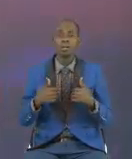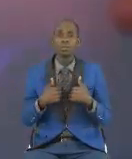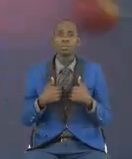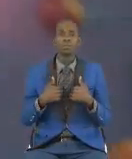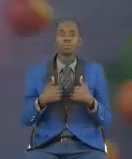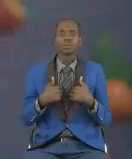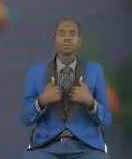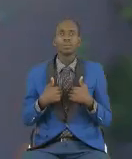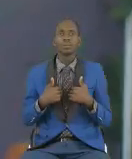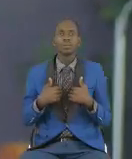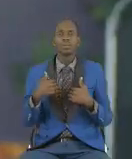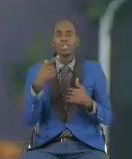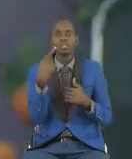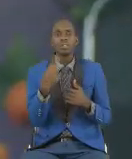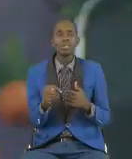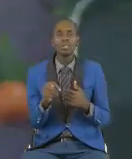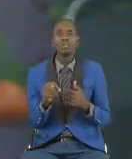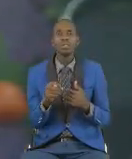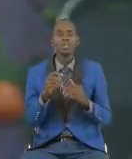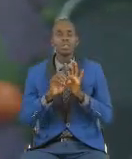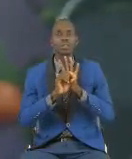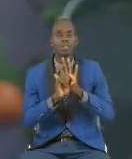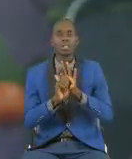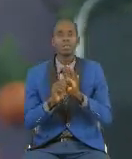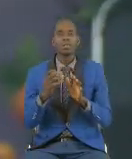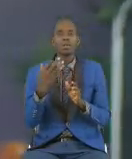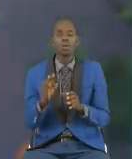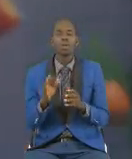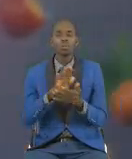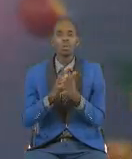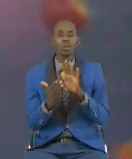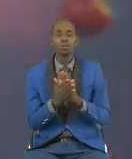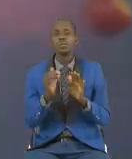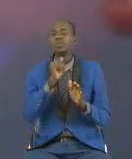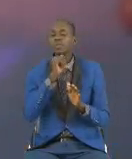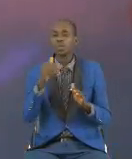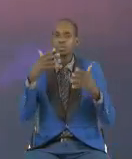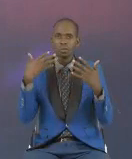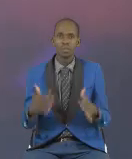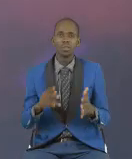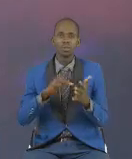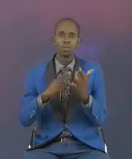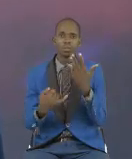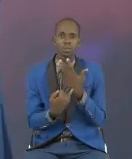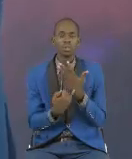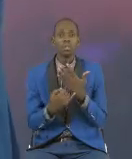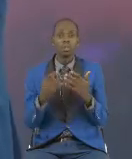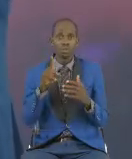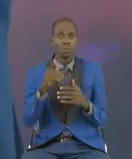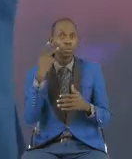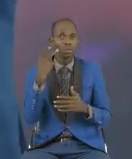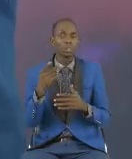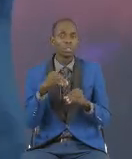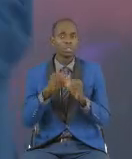they have the syndrome of becoming unfinished project. And so you're going to find that in the Acts of the